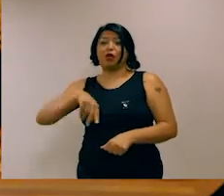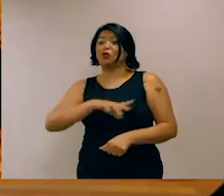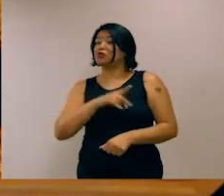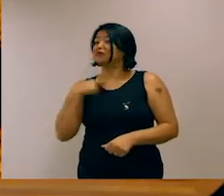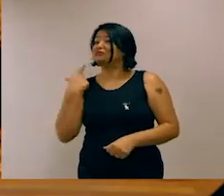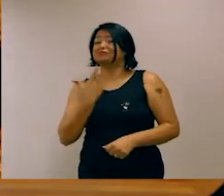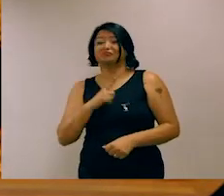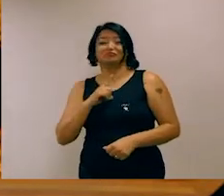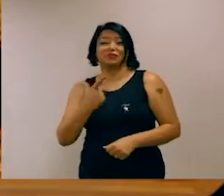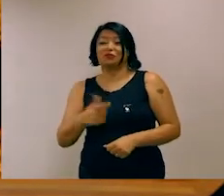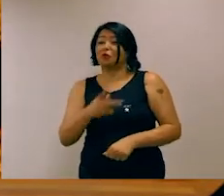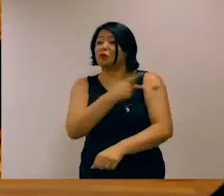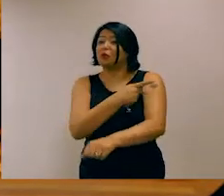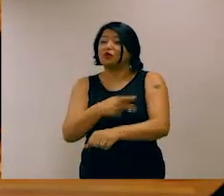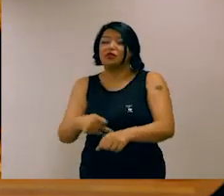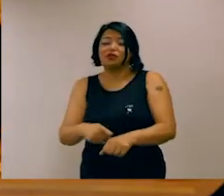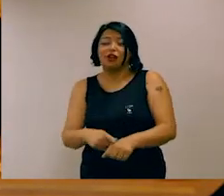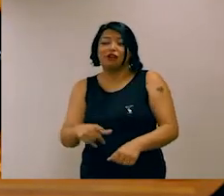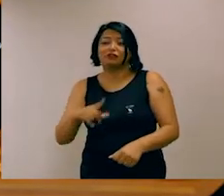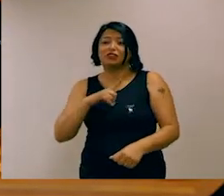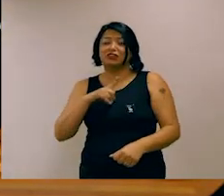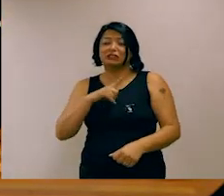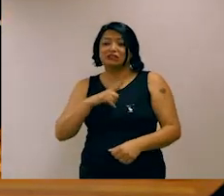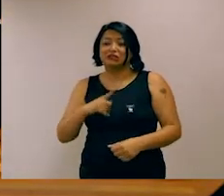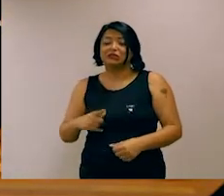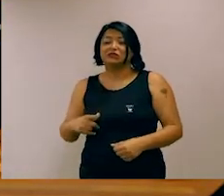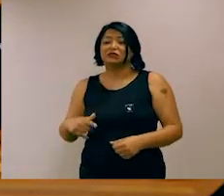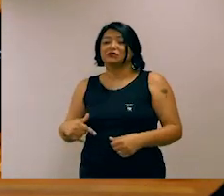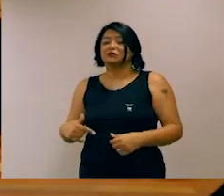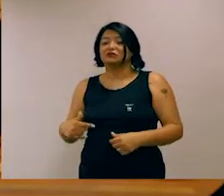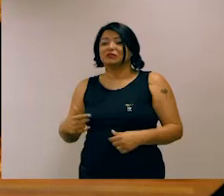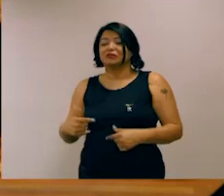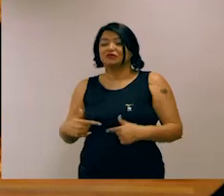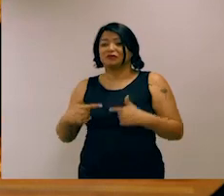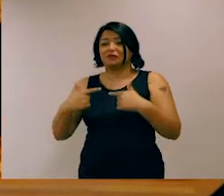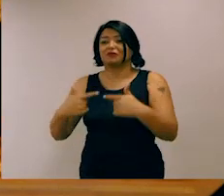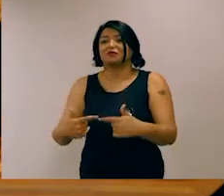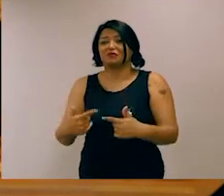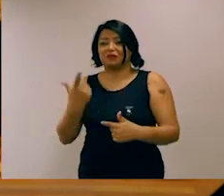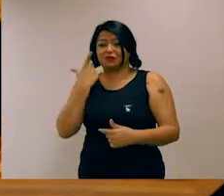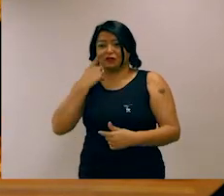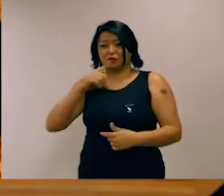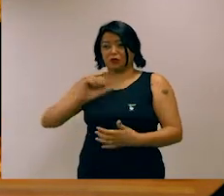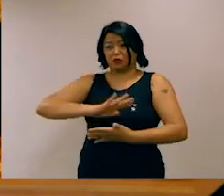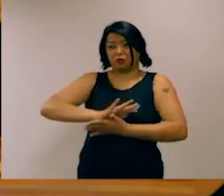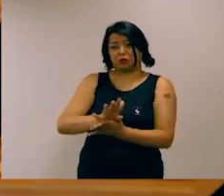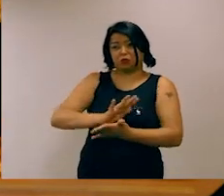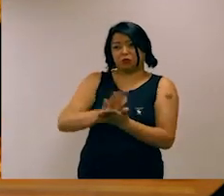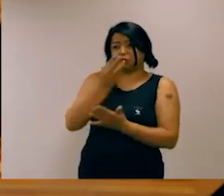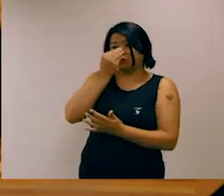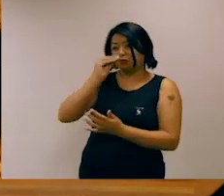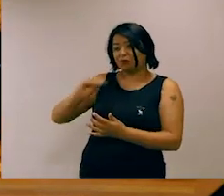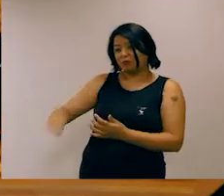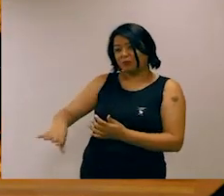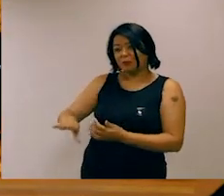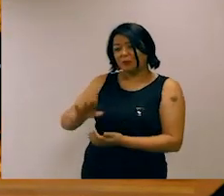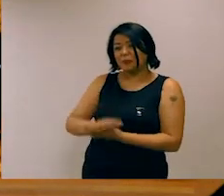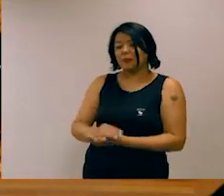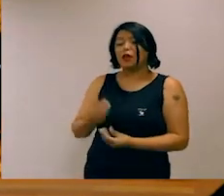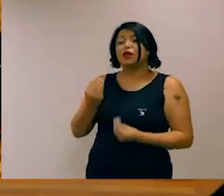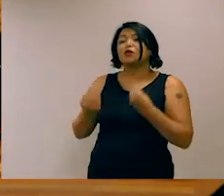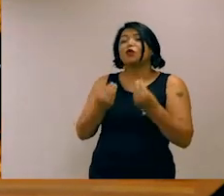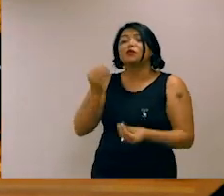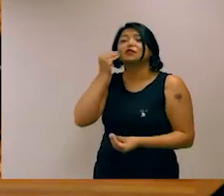that the most, what experiments can help in this bias is when you randomized, when you have different groups.